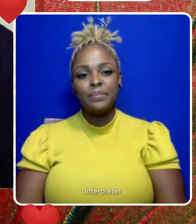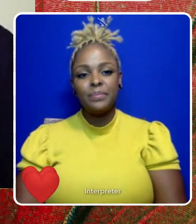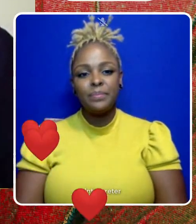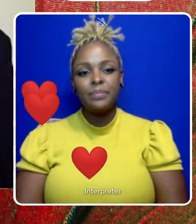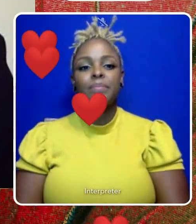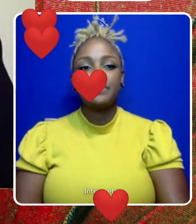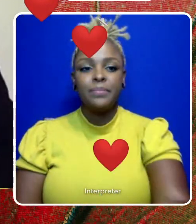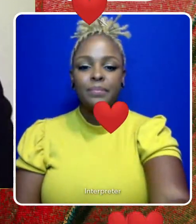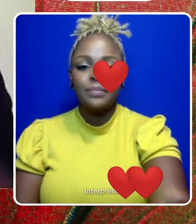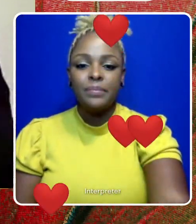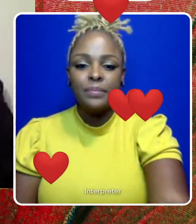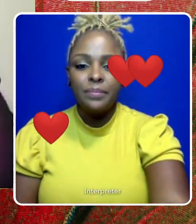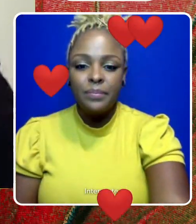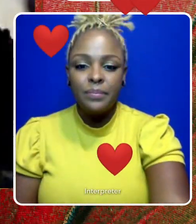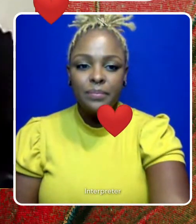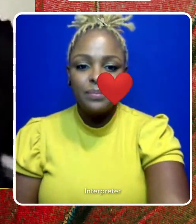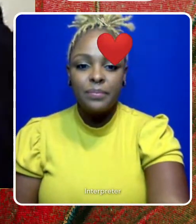Yeah. Come on.